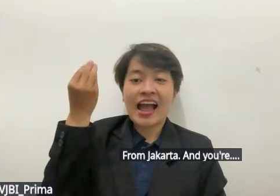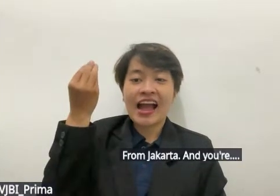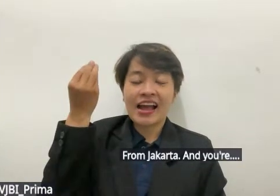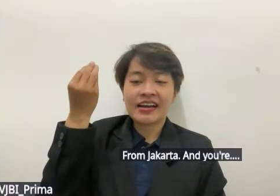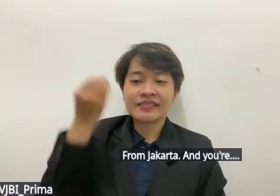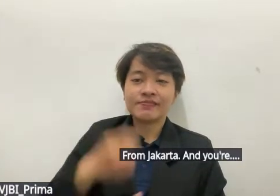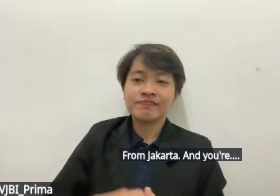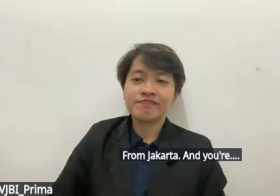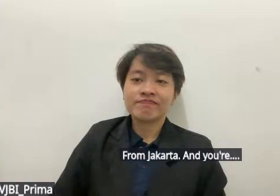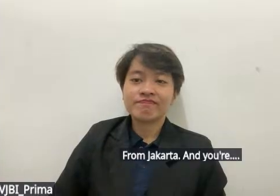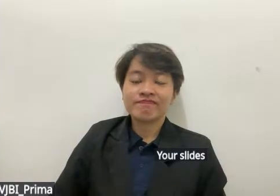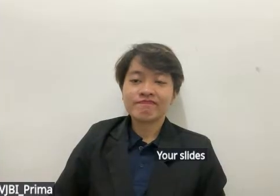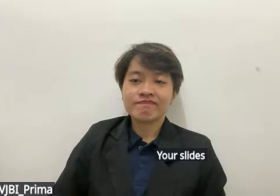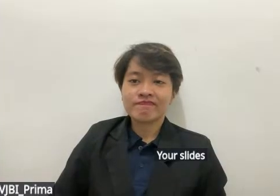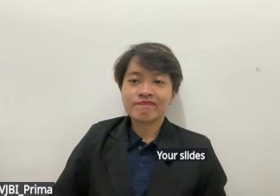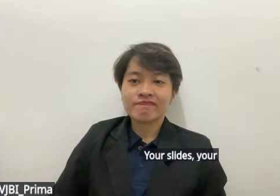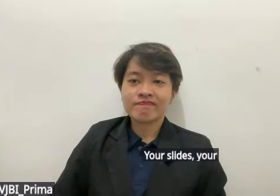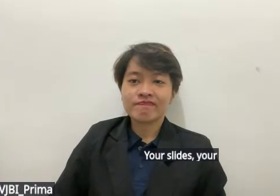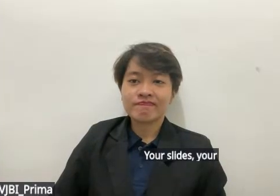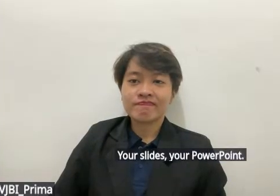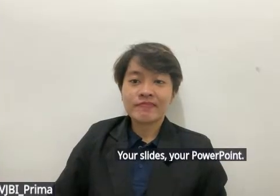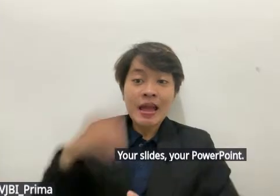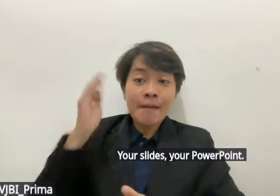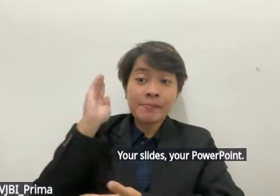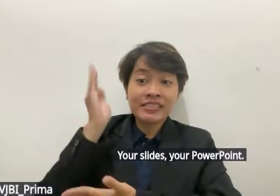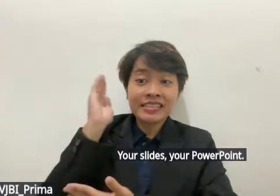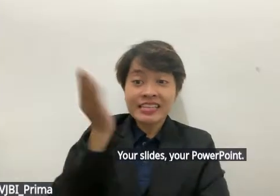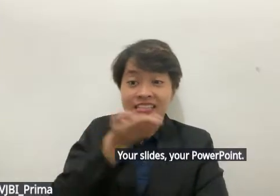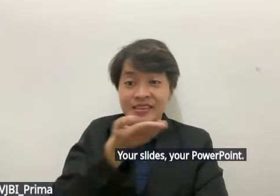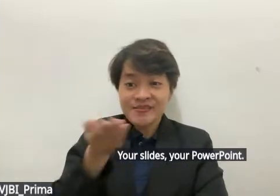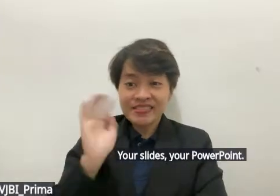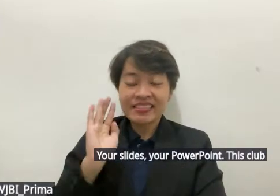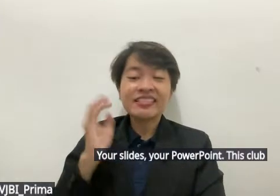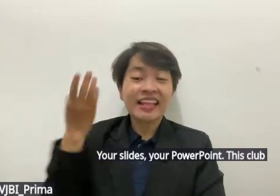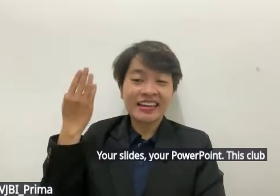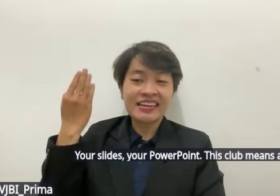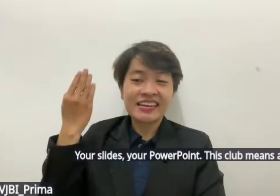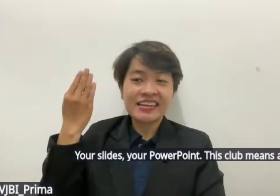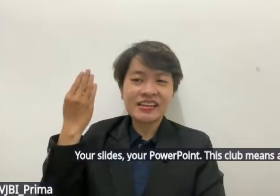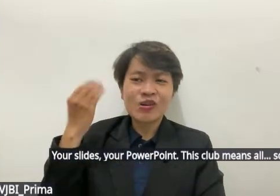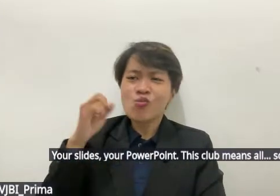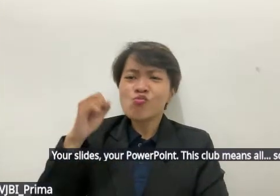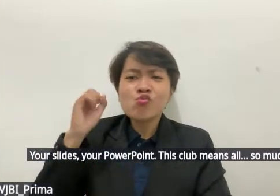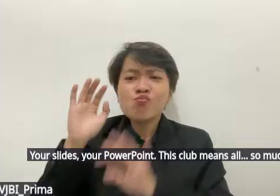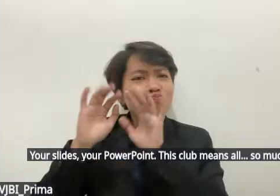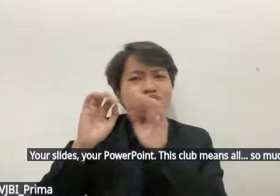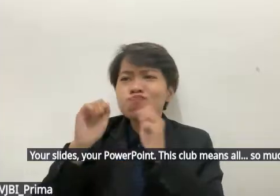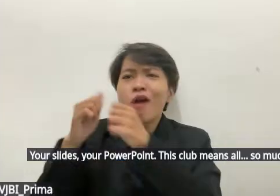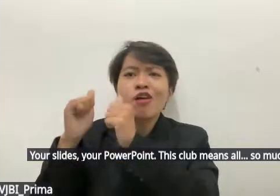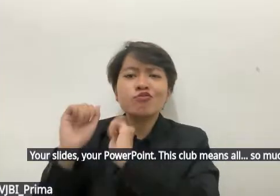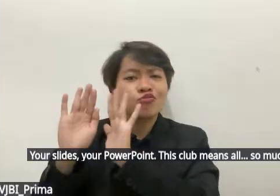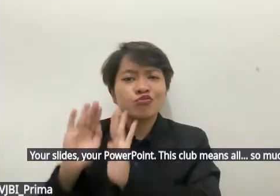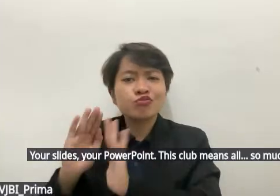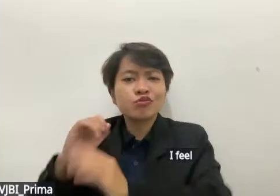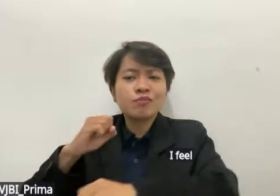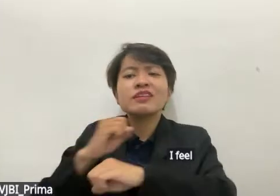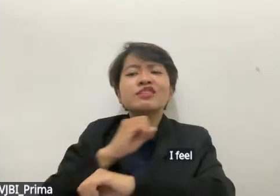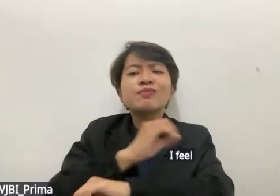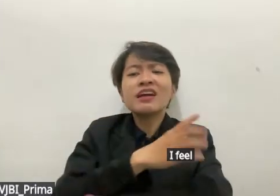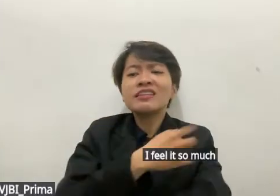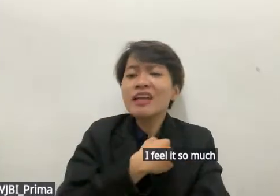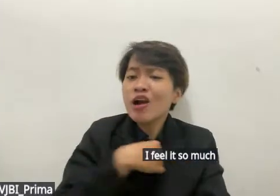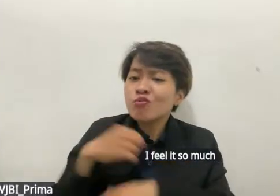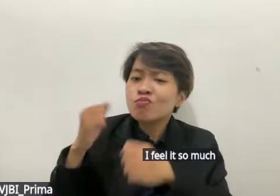your slides, your PowerPoint describe me so much because I feel it so